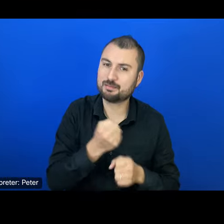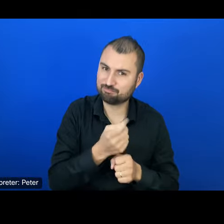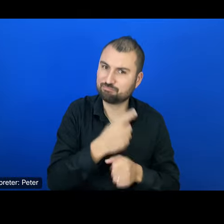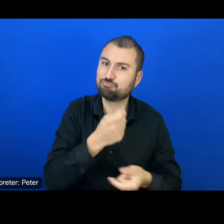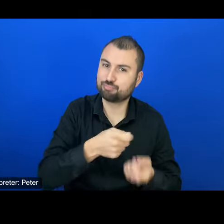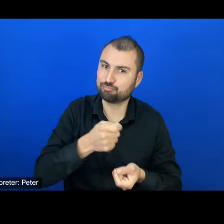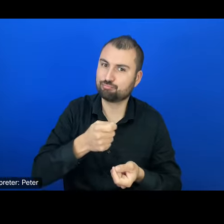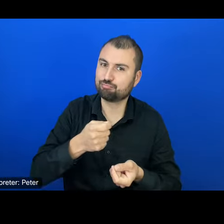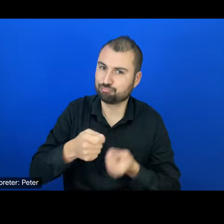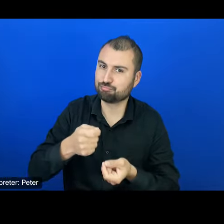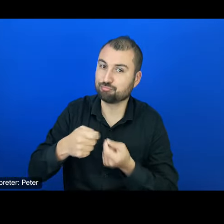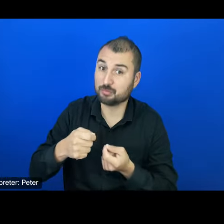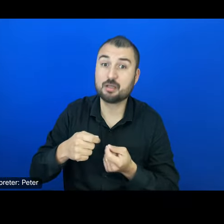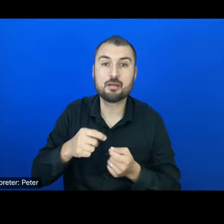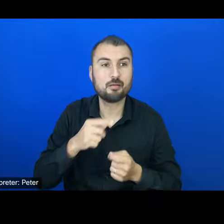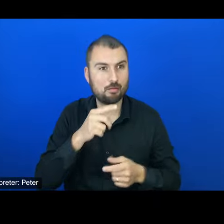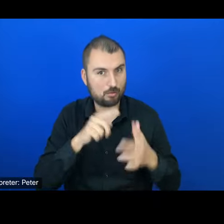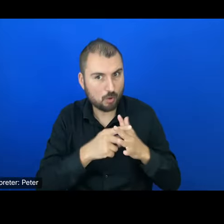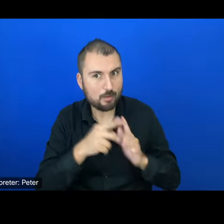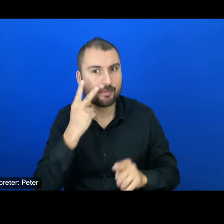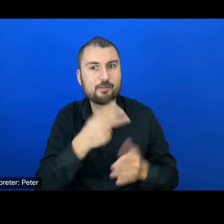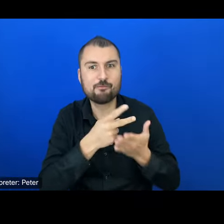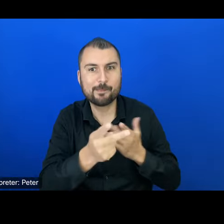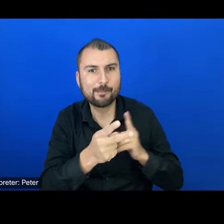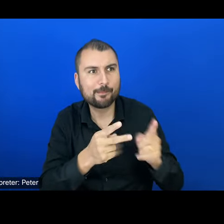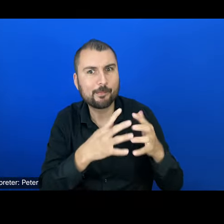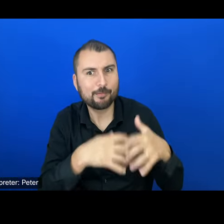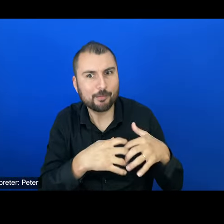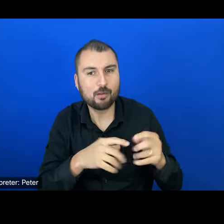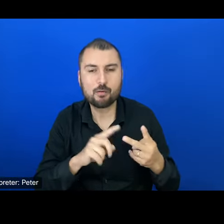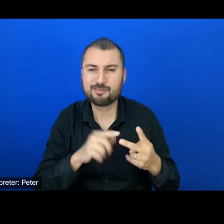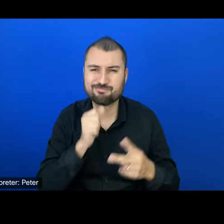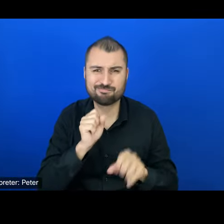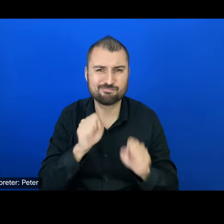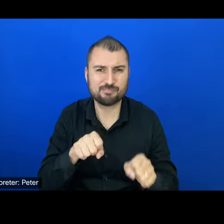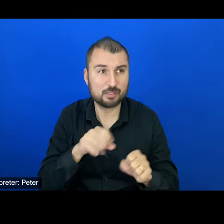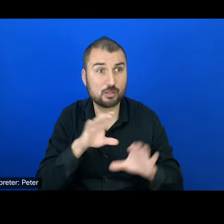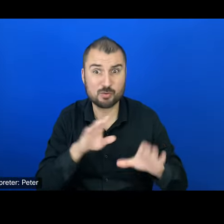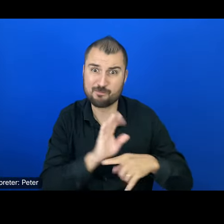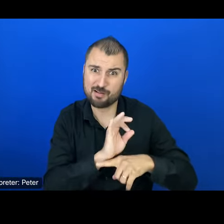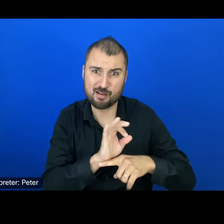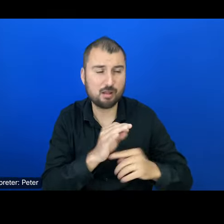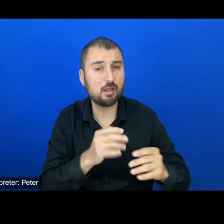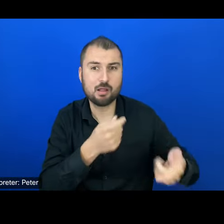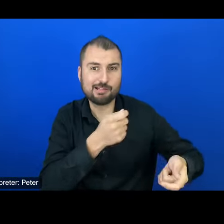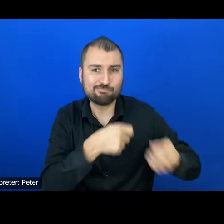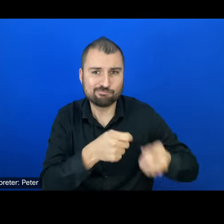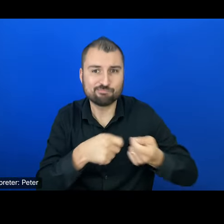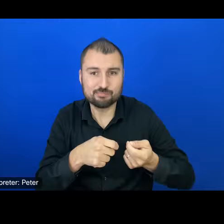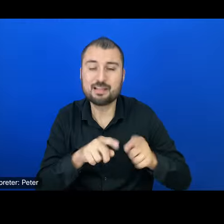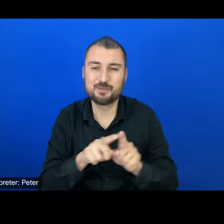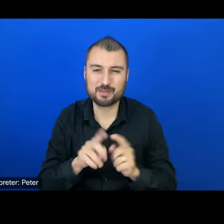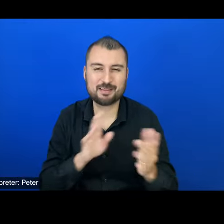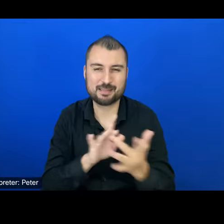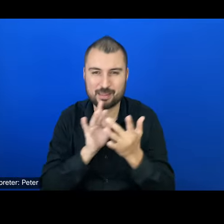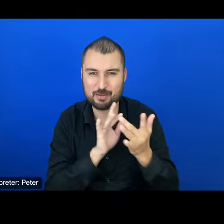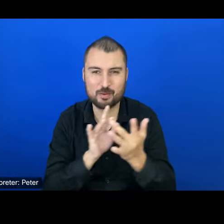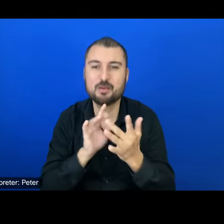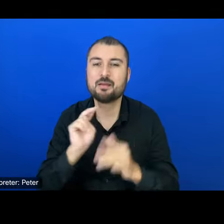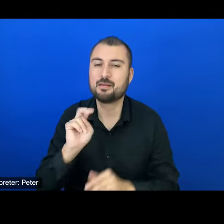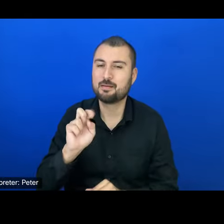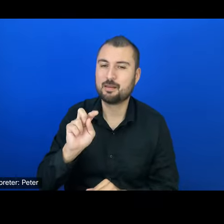continue to replace those that are starting to fail or show their inability to do their functions, and some network improvements that would go along